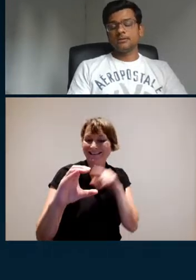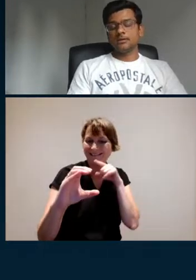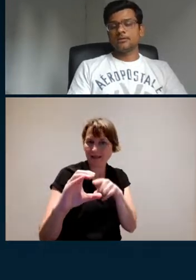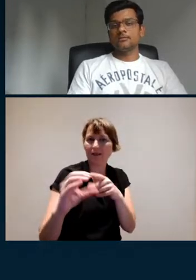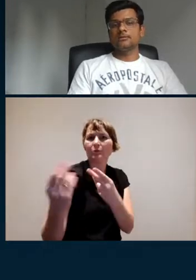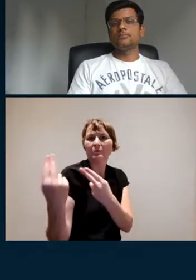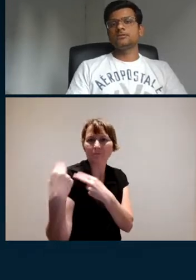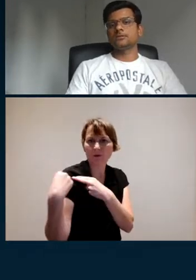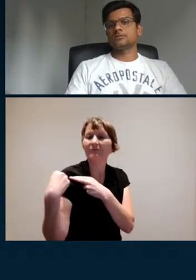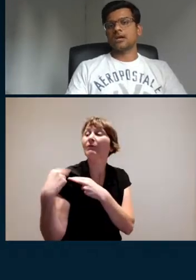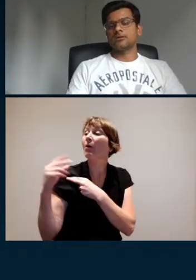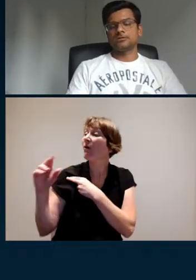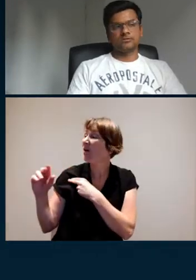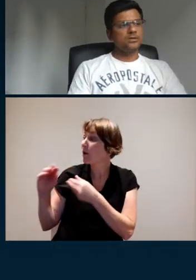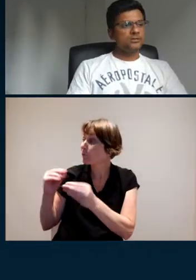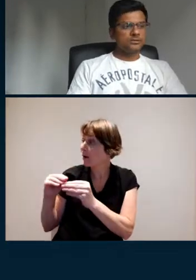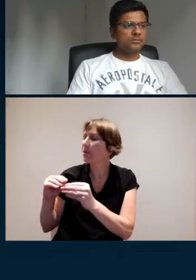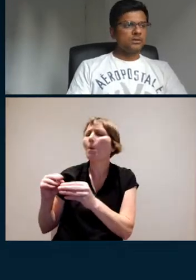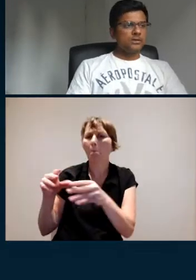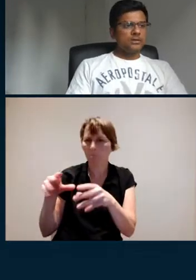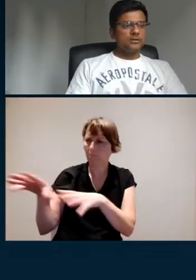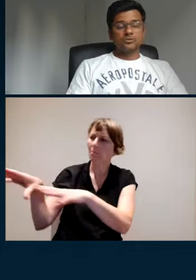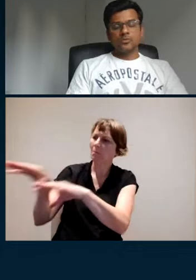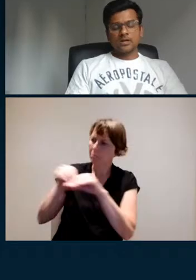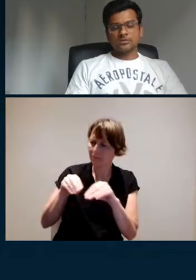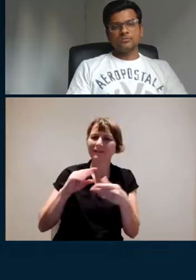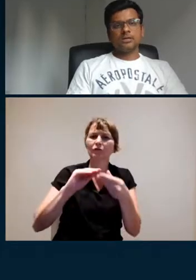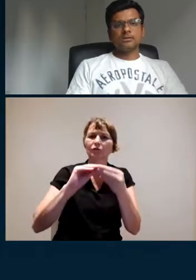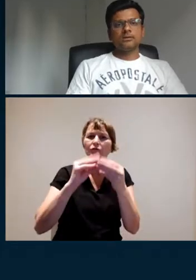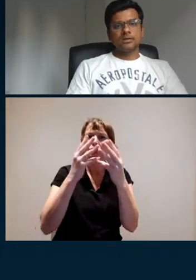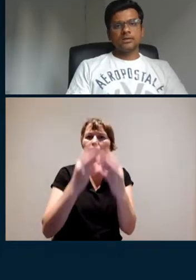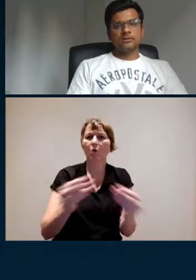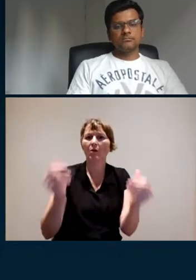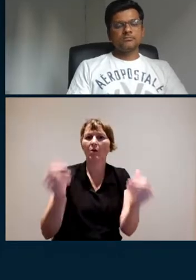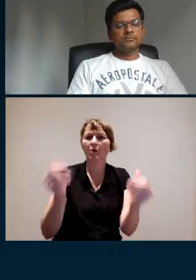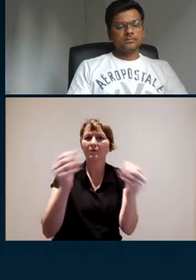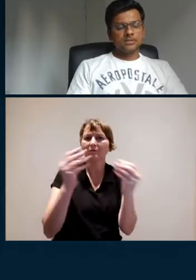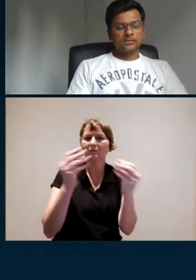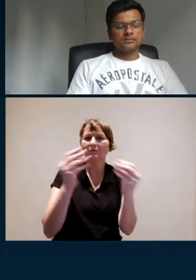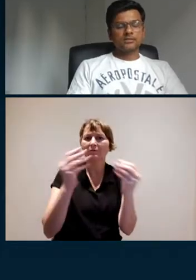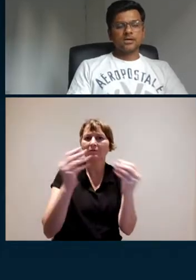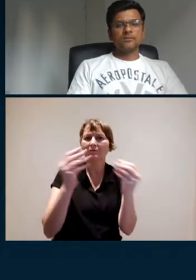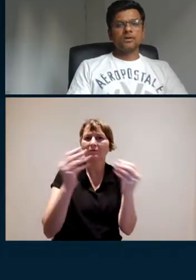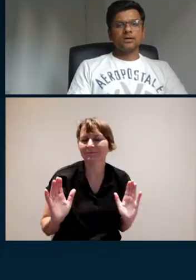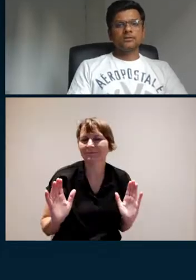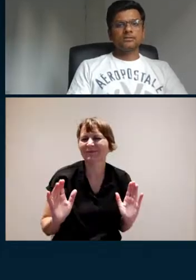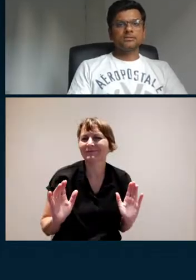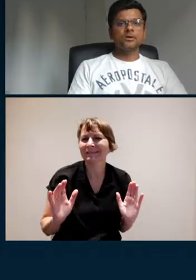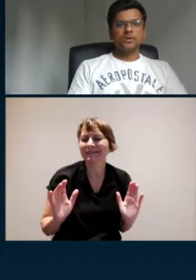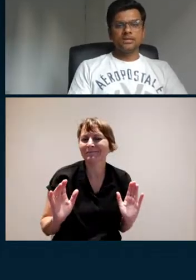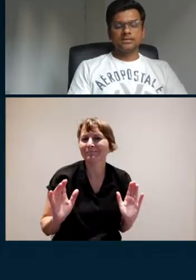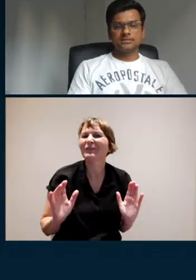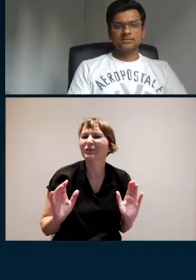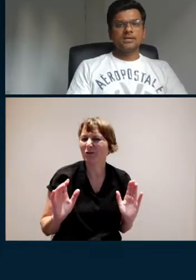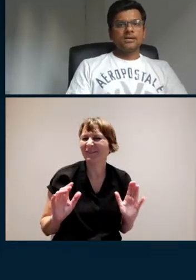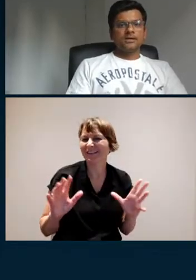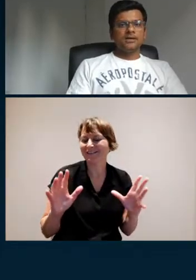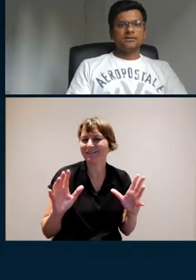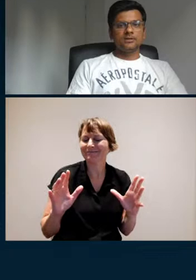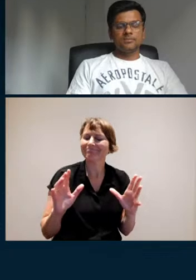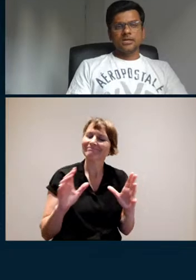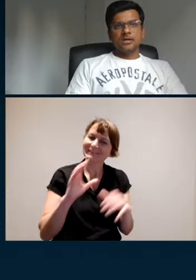by meeting the business standards. So it's too much, but that's how CCOE